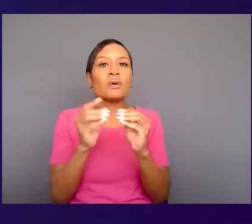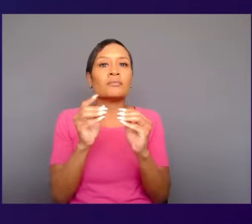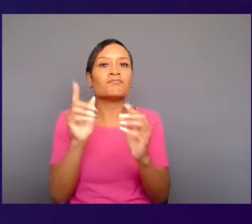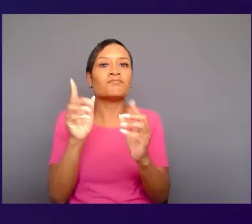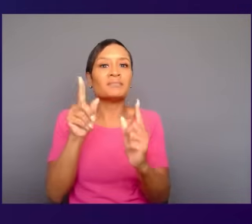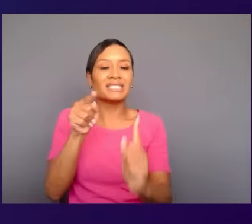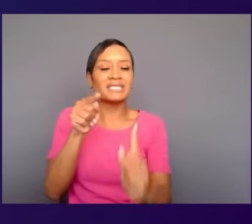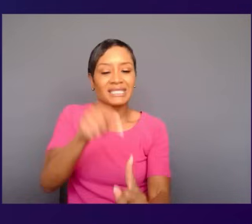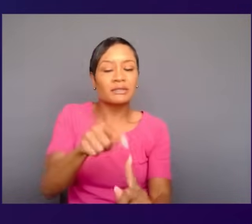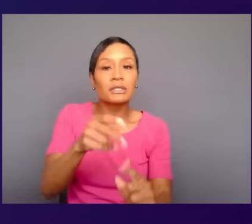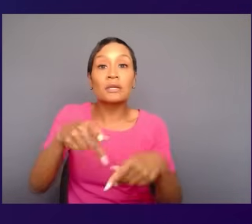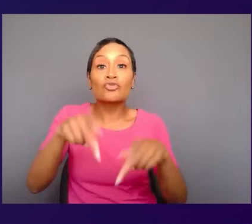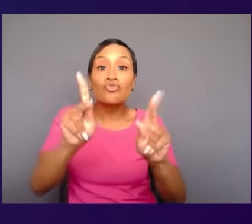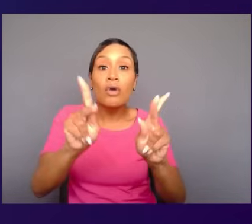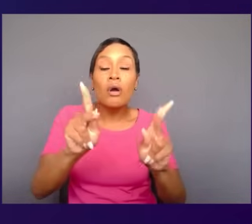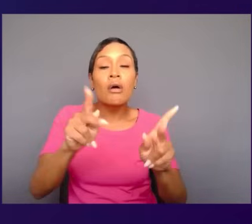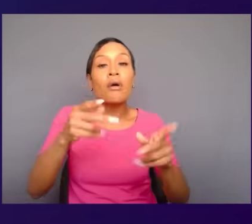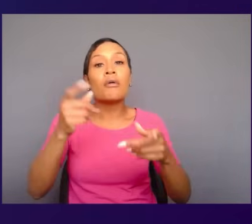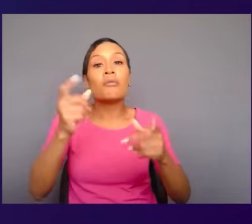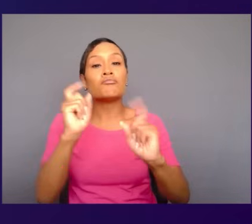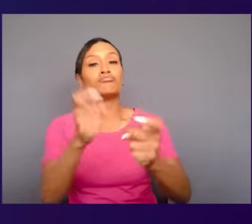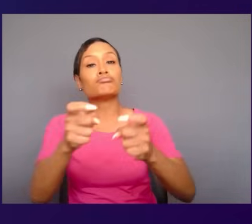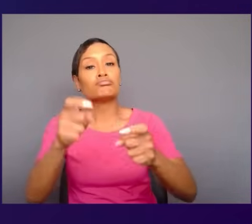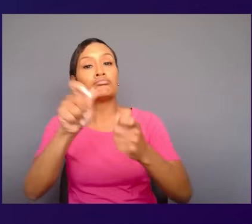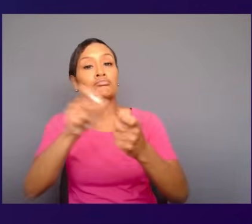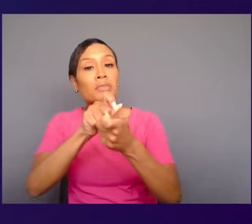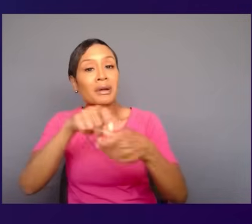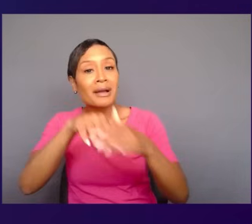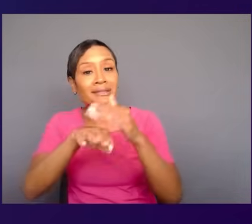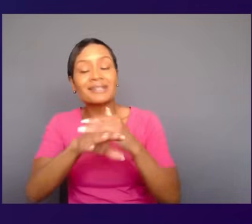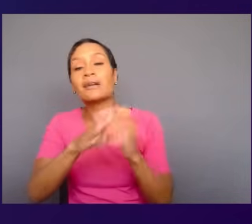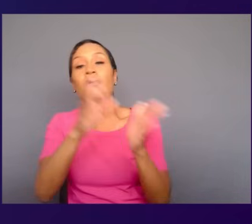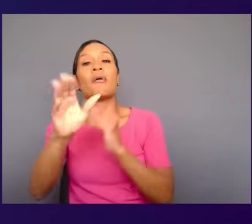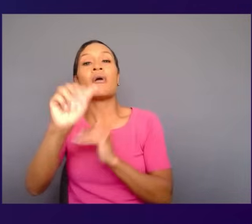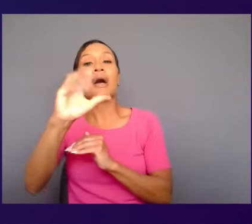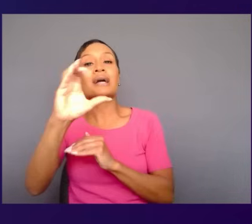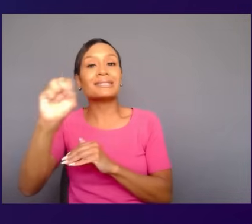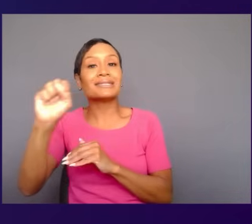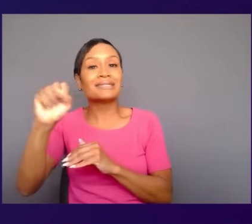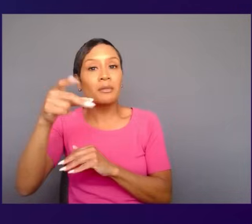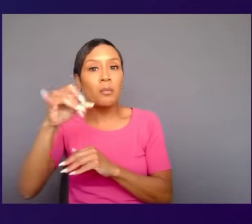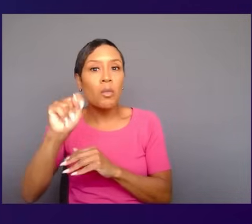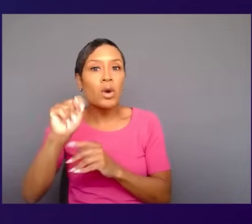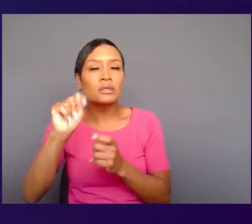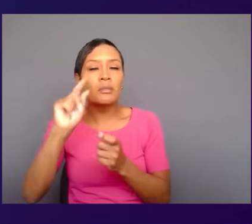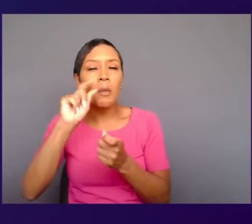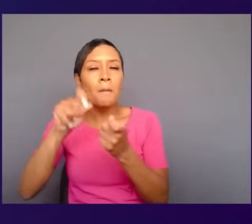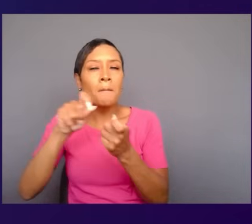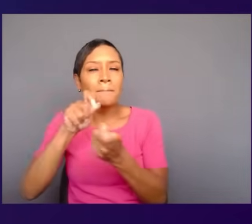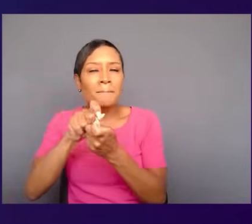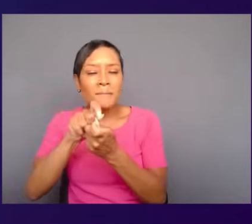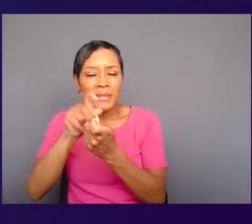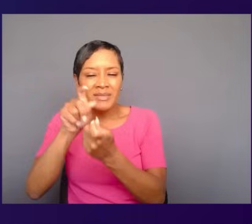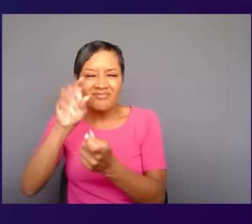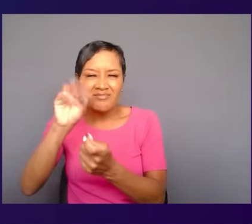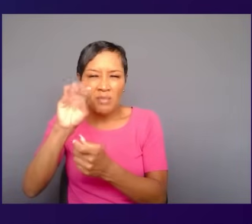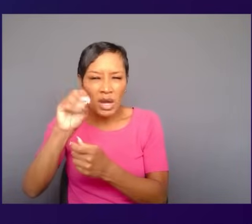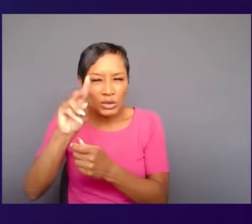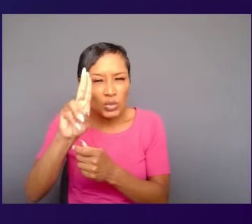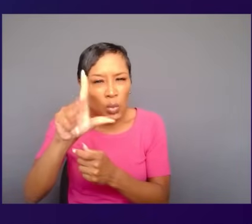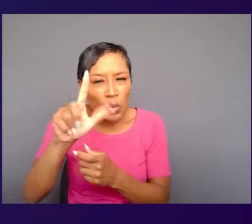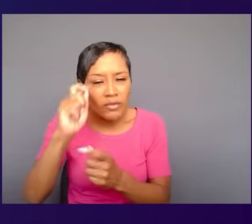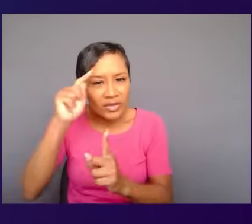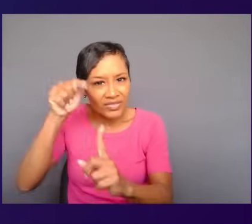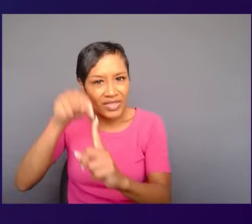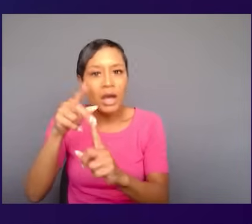or allow specific access. And then access point policies allow you to modularize those bucket policies and grant use